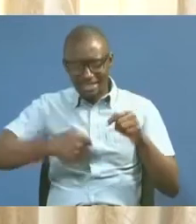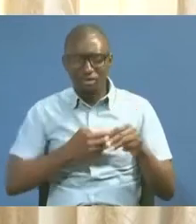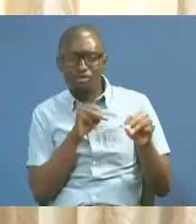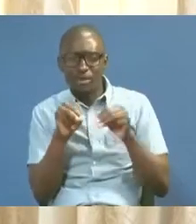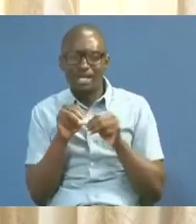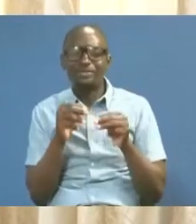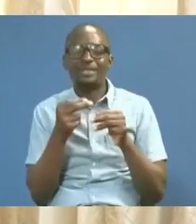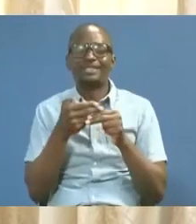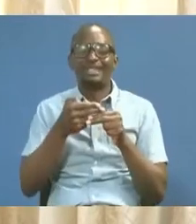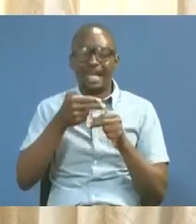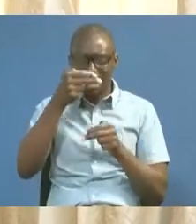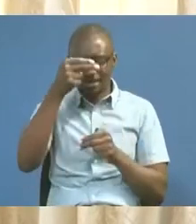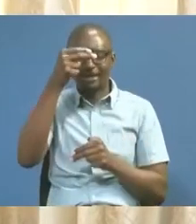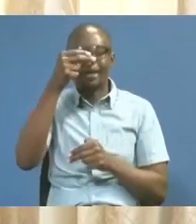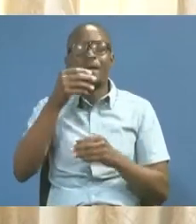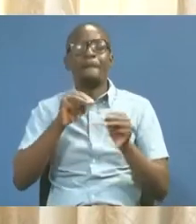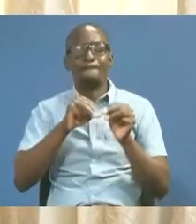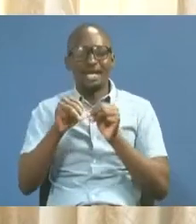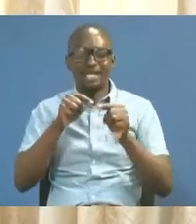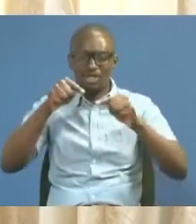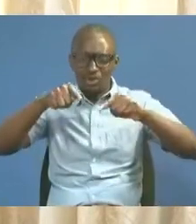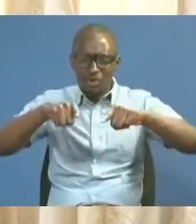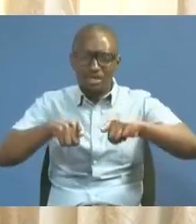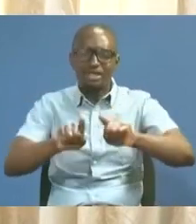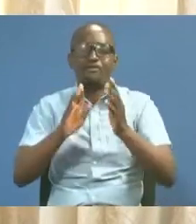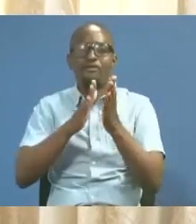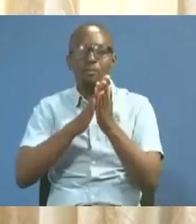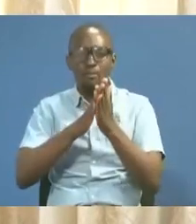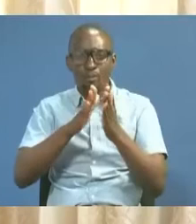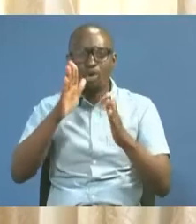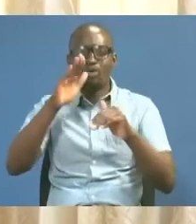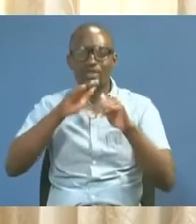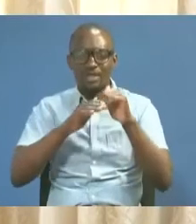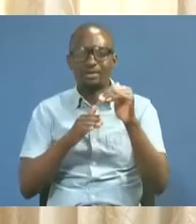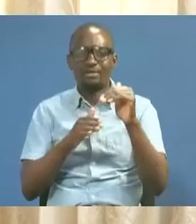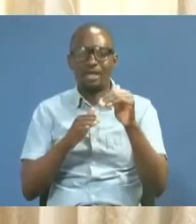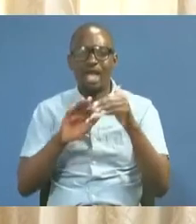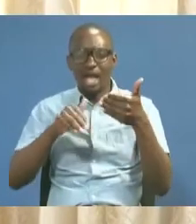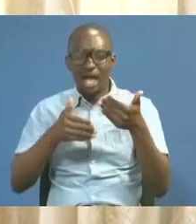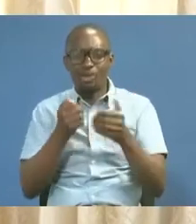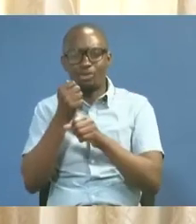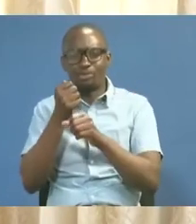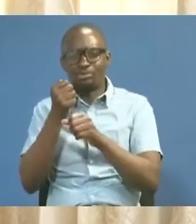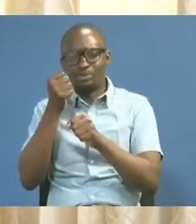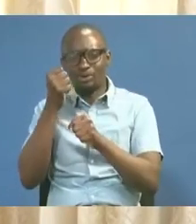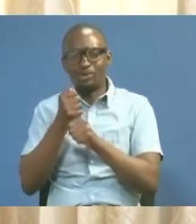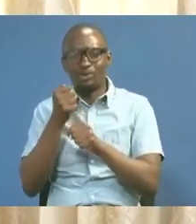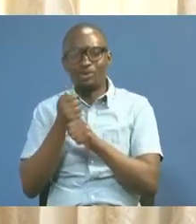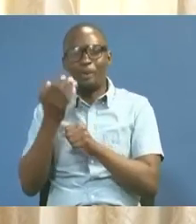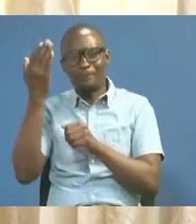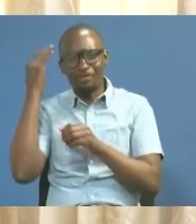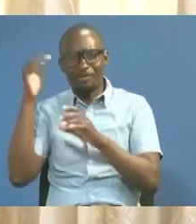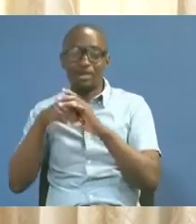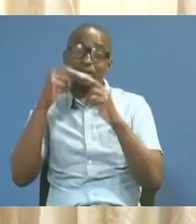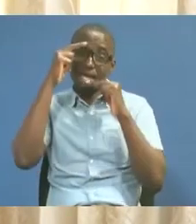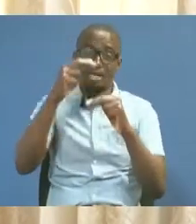higher. You're required to manage yourself more than perhaps you used to do when you were in